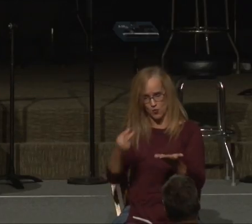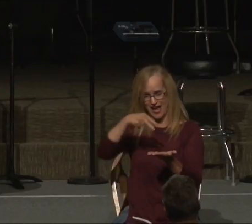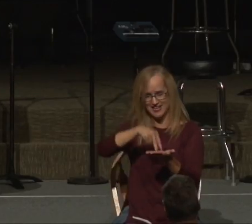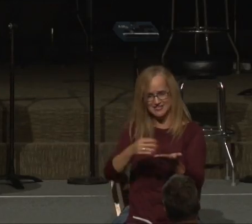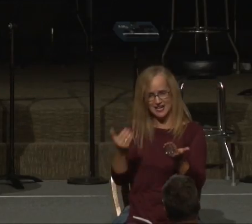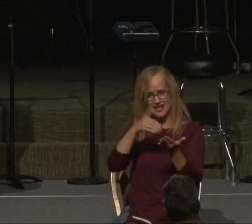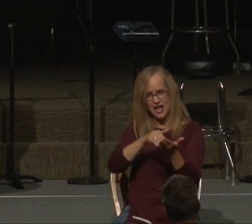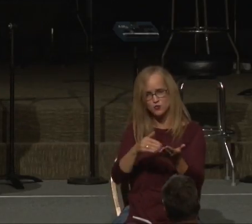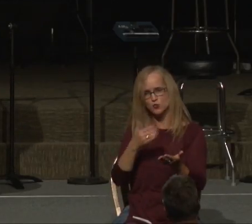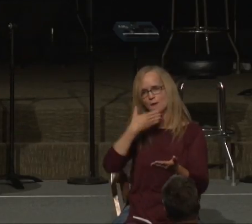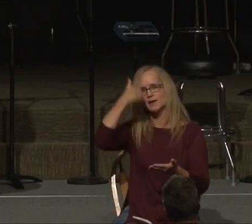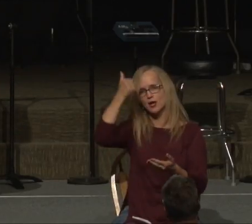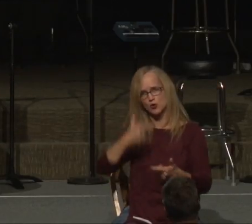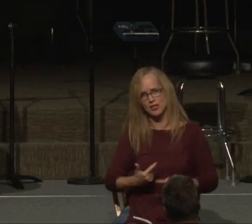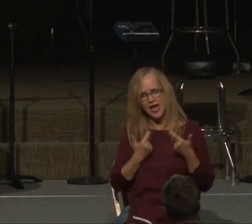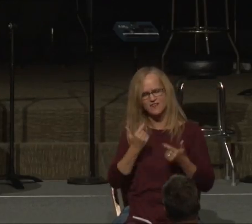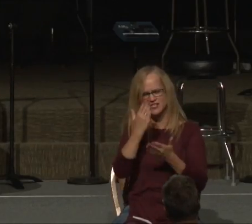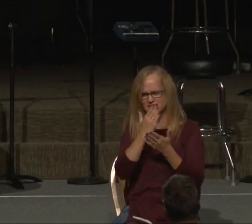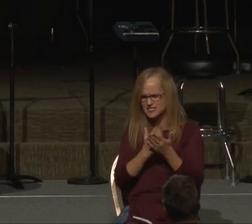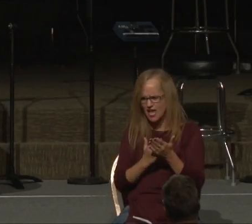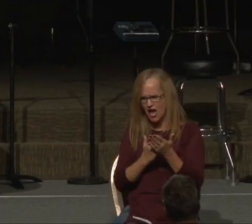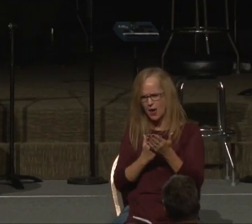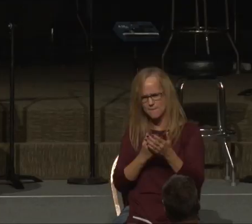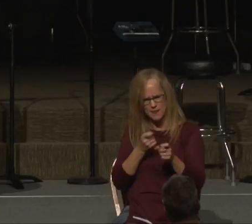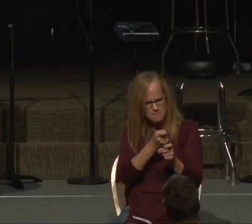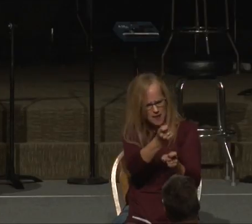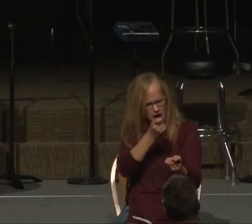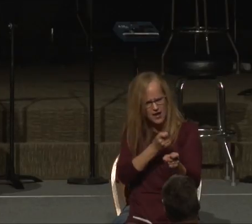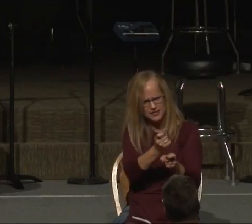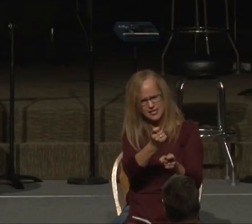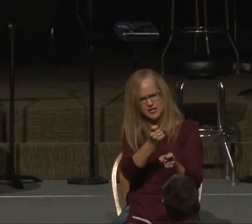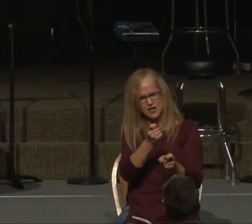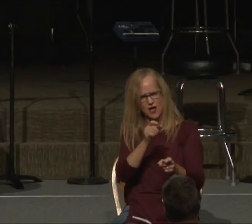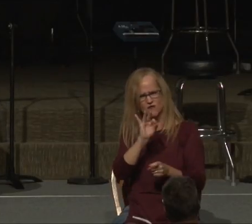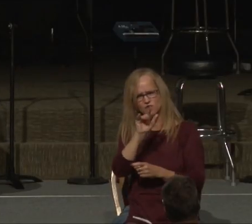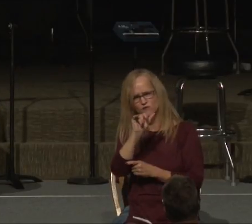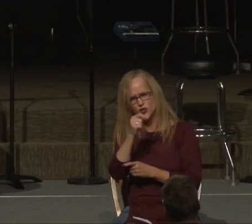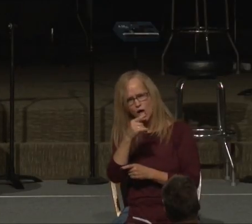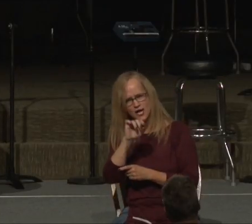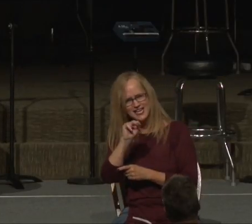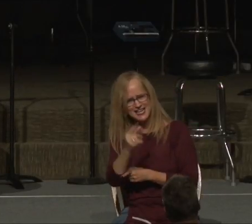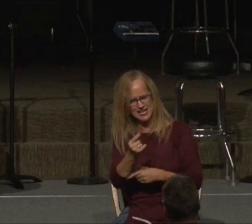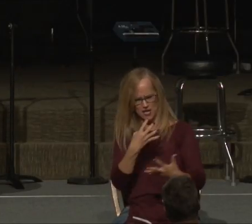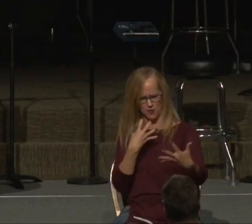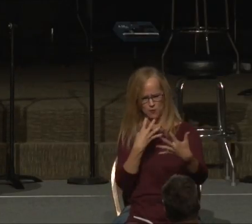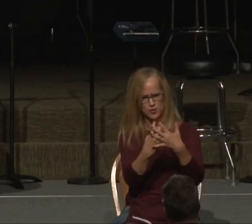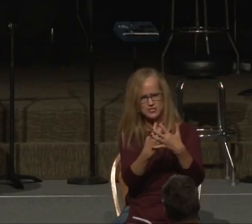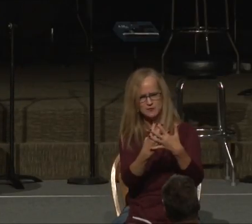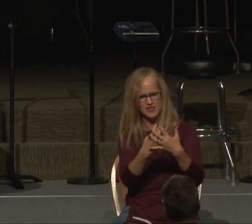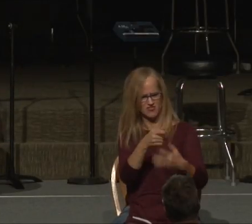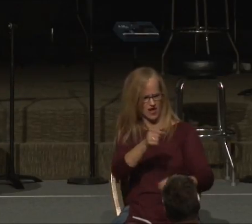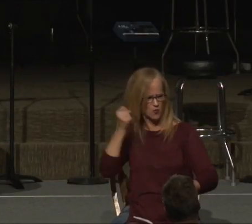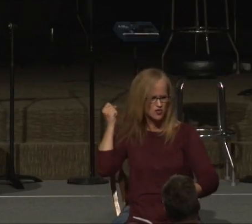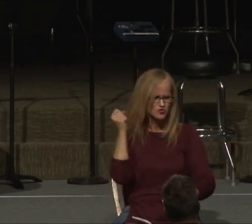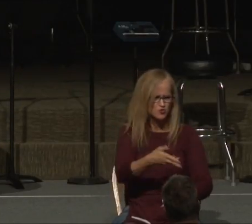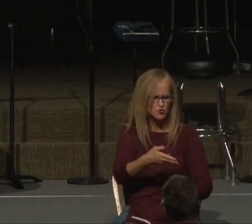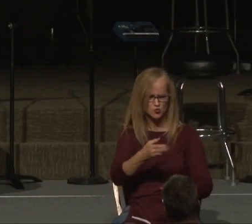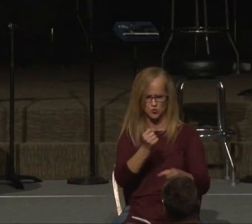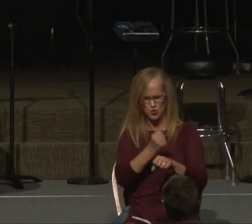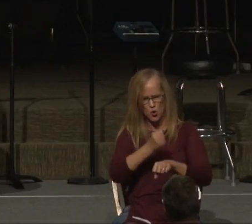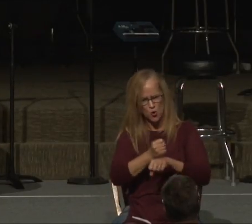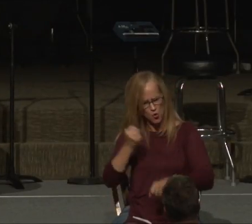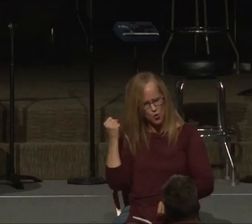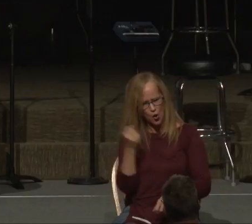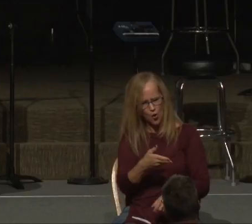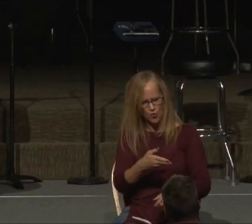life. Others suffered mocking and flogging and even chains and imprisonment. They were stoned. They were sawn in